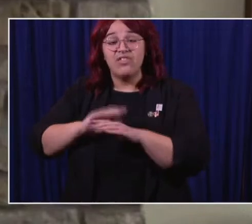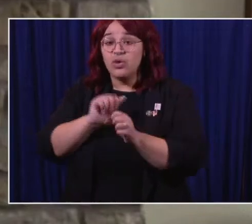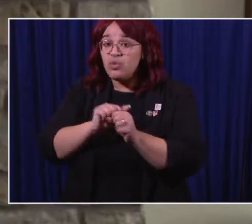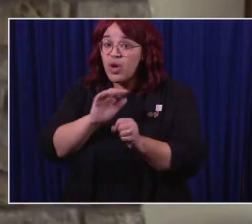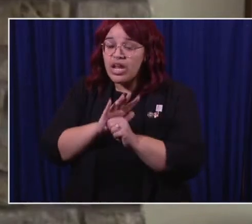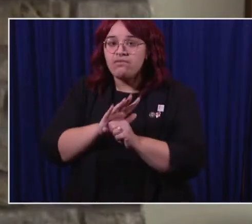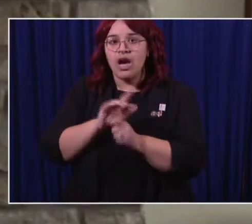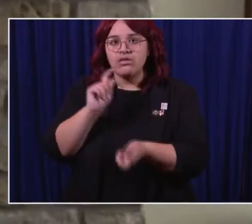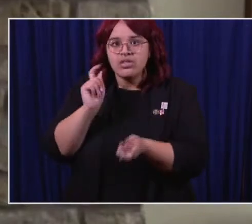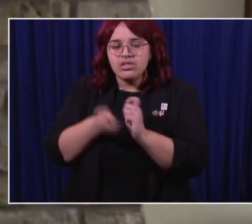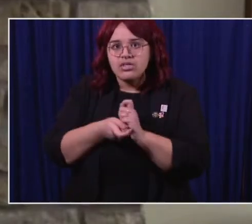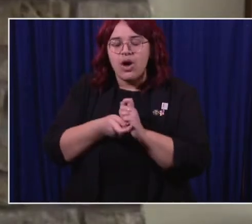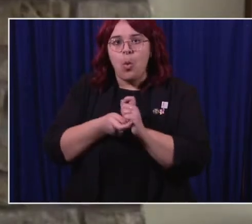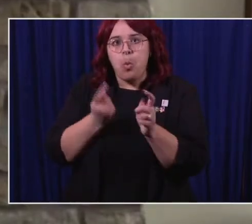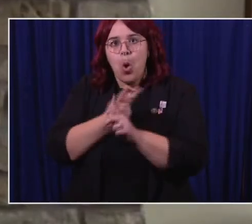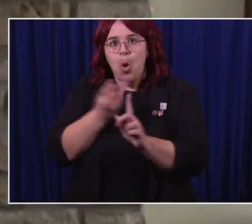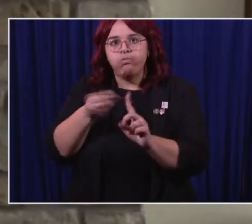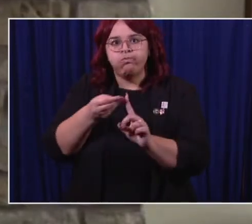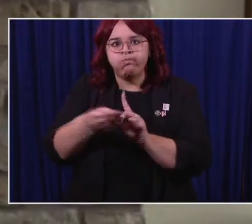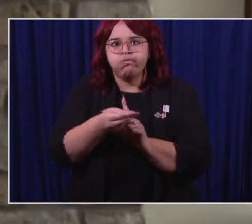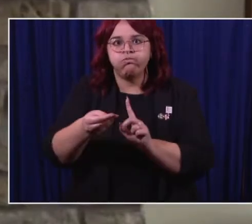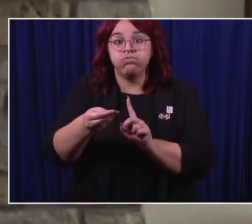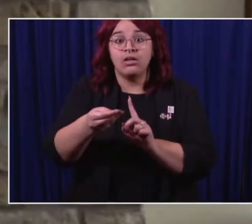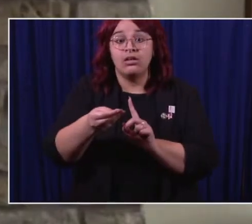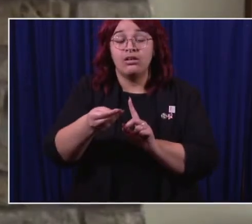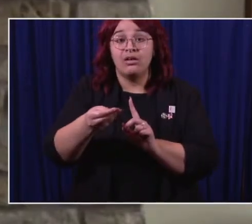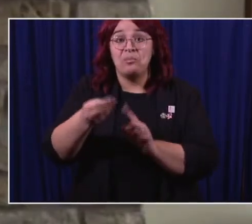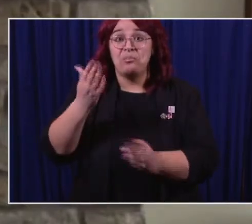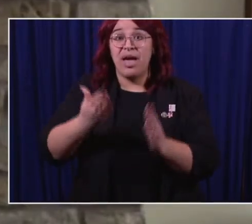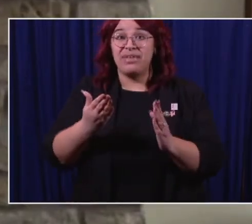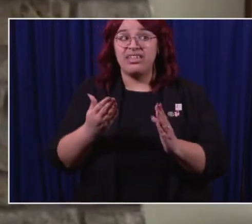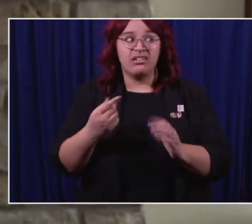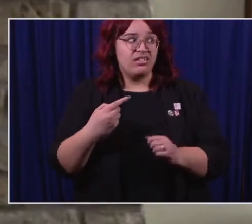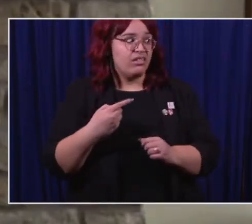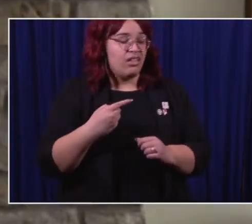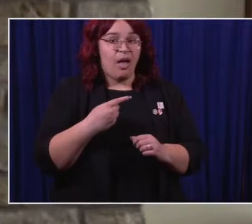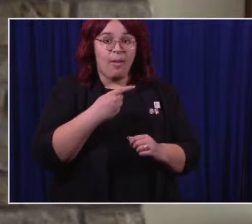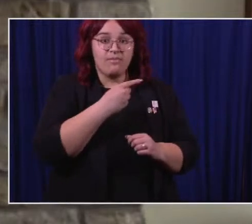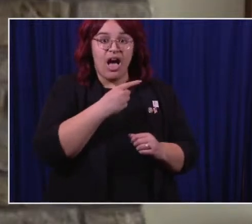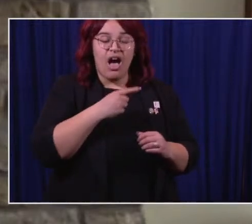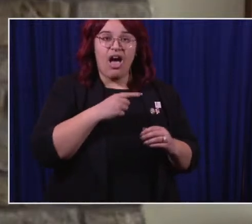it could dramatically change the numbers that, I was showing today.